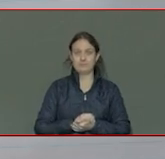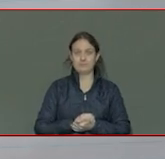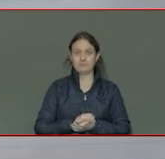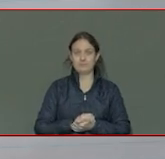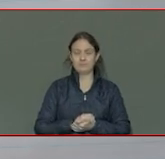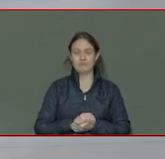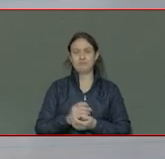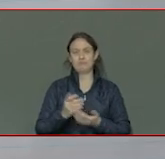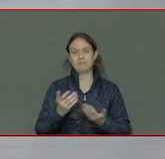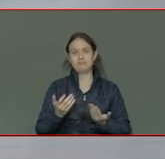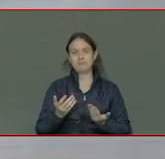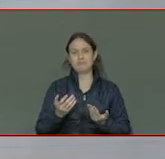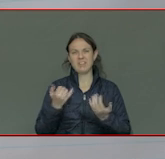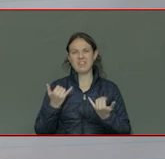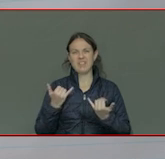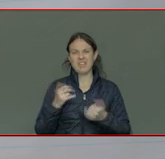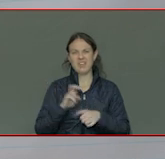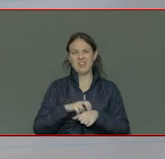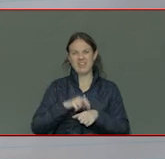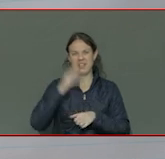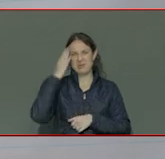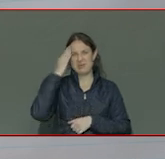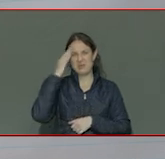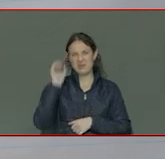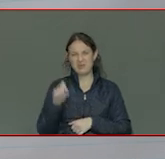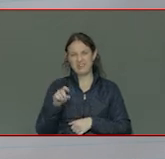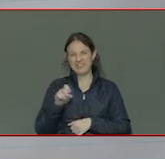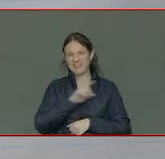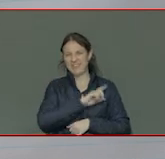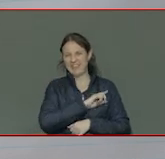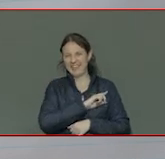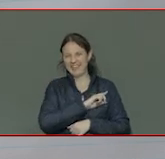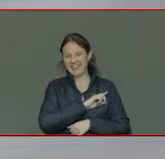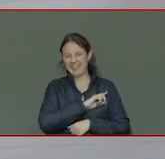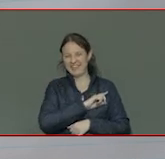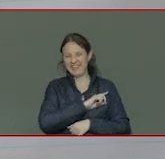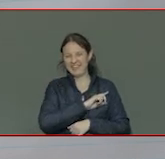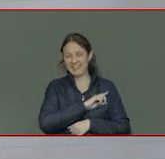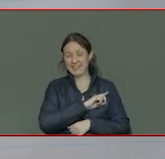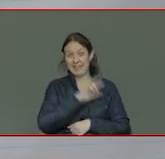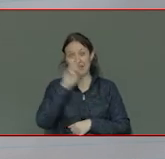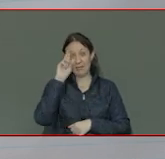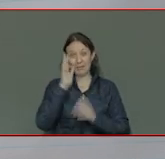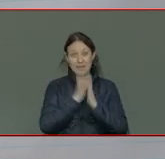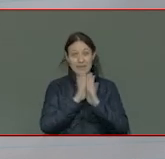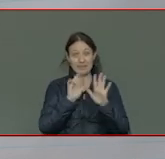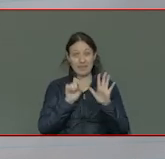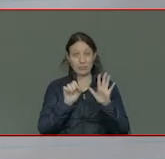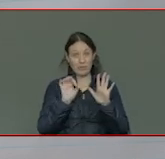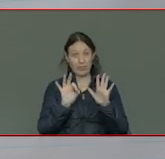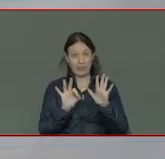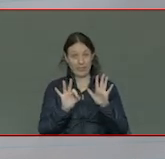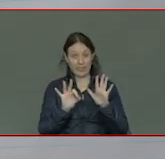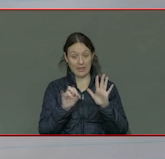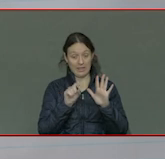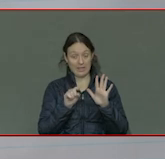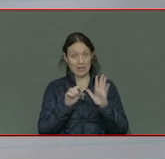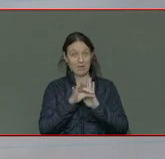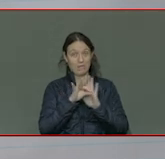Why do I want to know that? Because if I look back at 10.3, I'm interested in